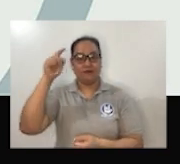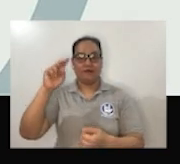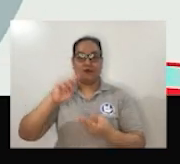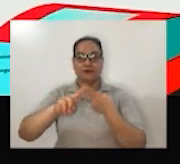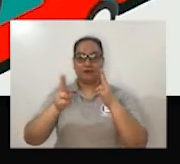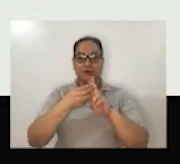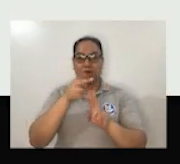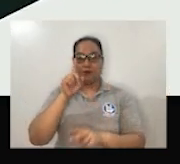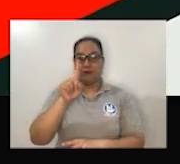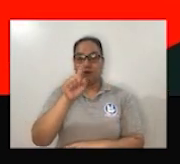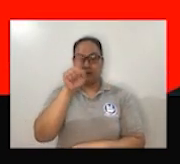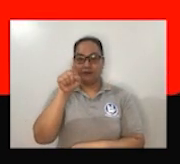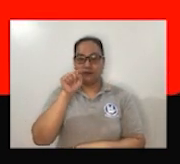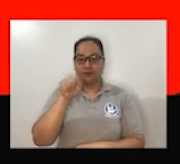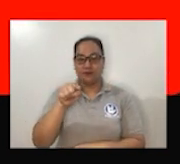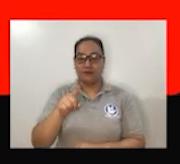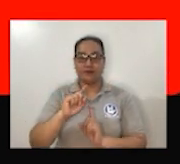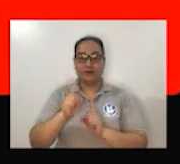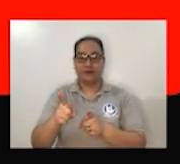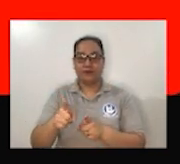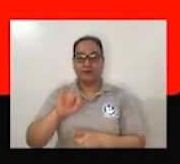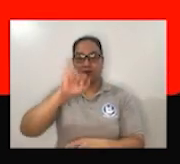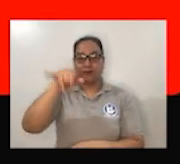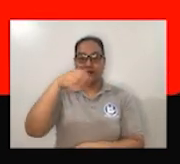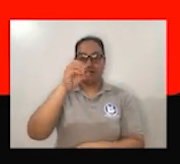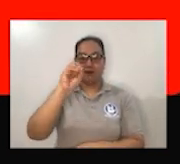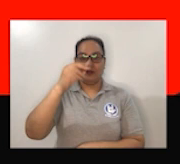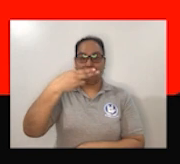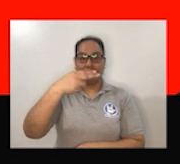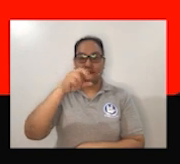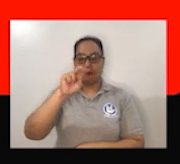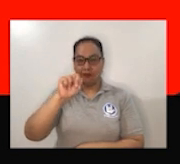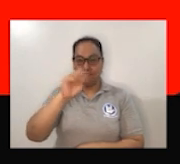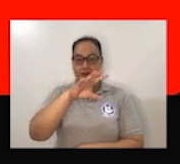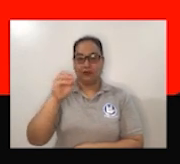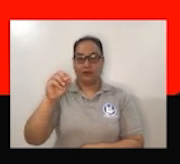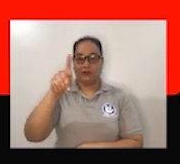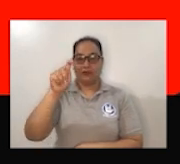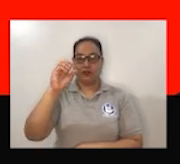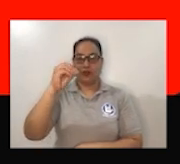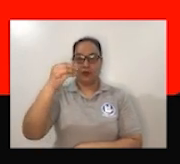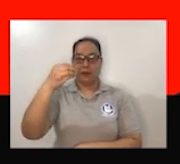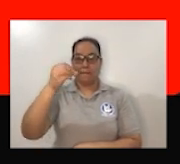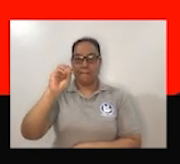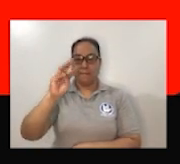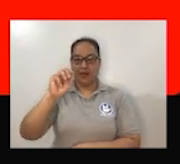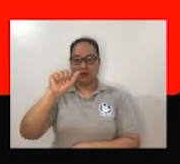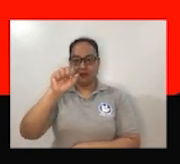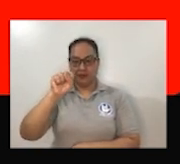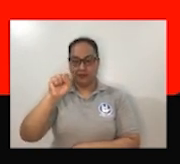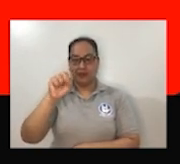For question number 1, the answer is John Nall and Thomas Nall.